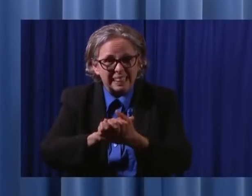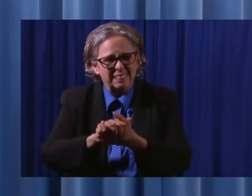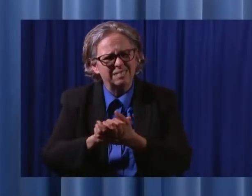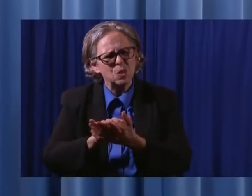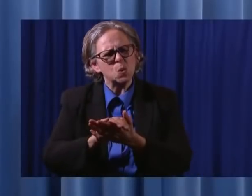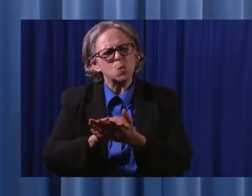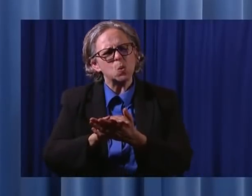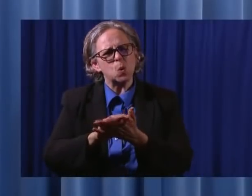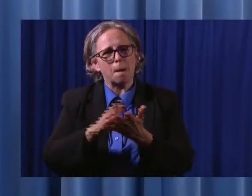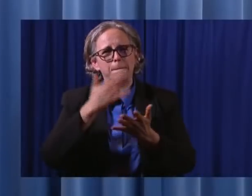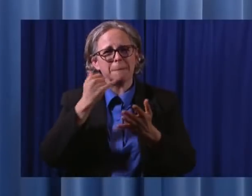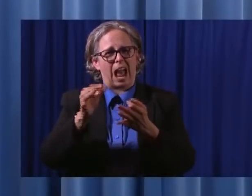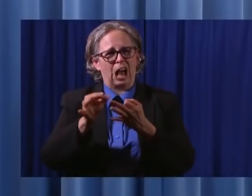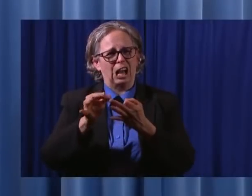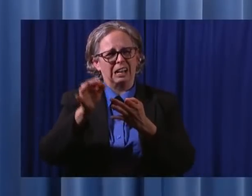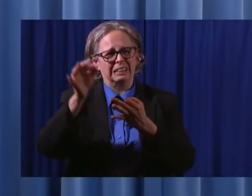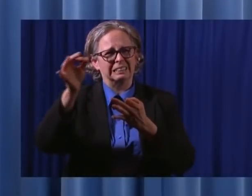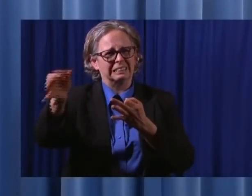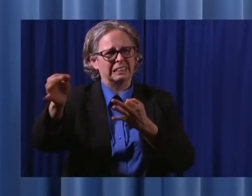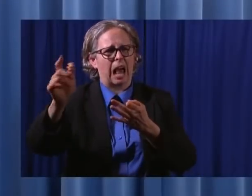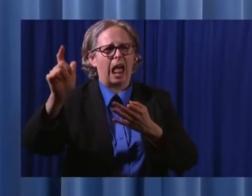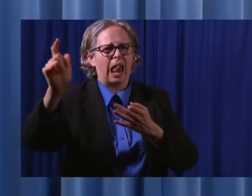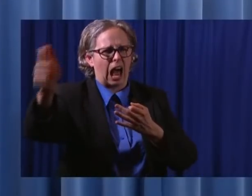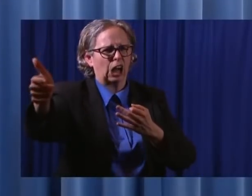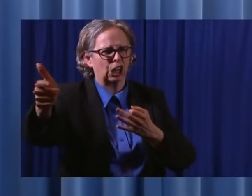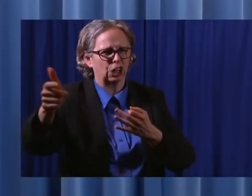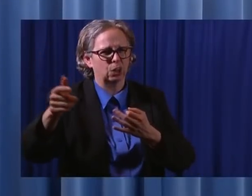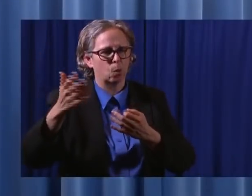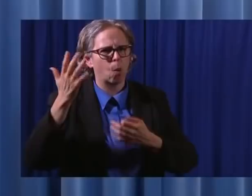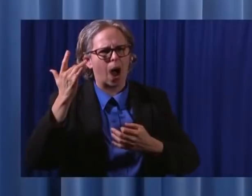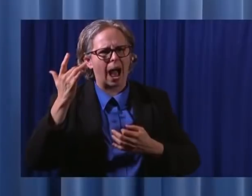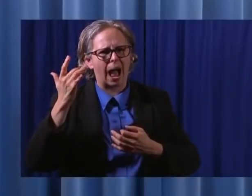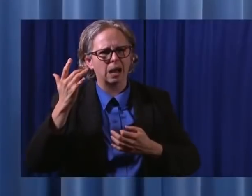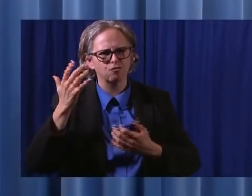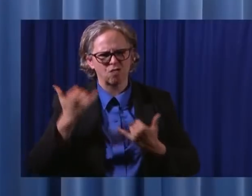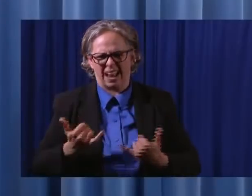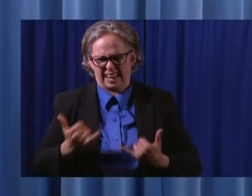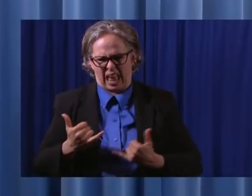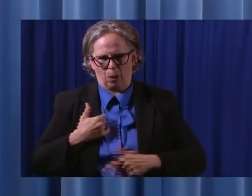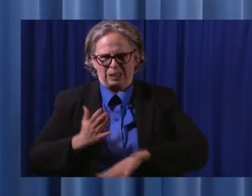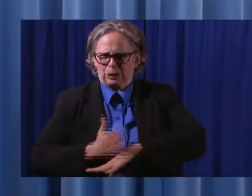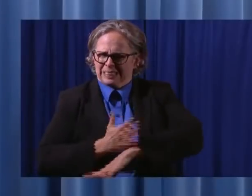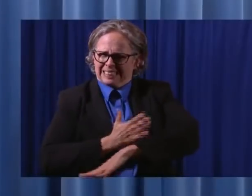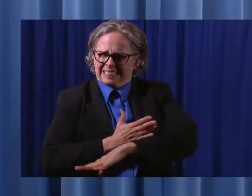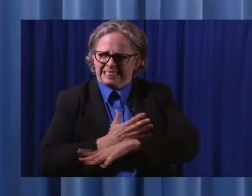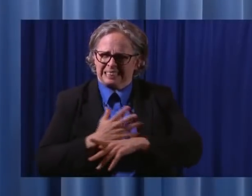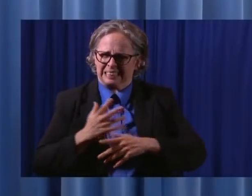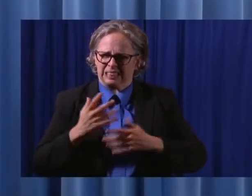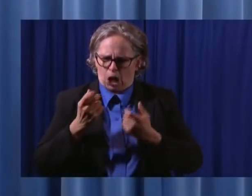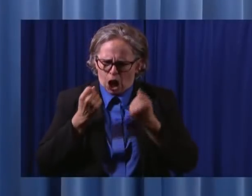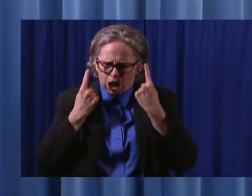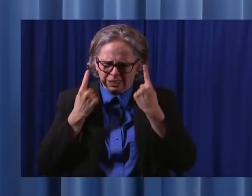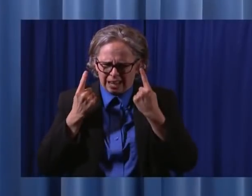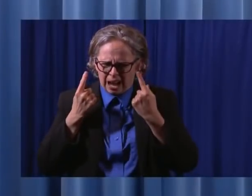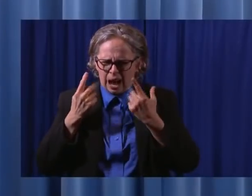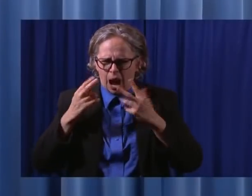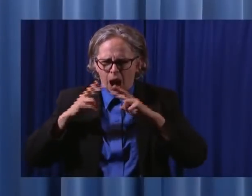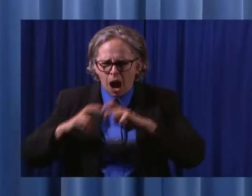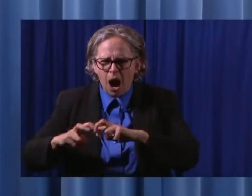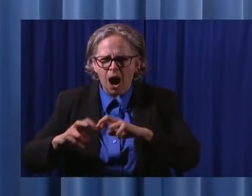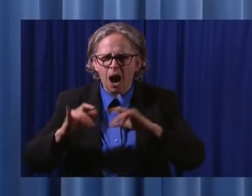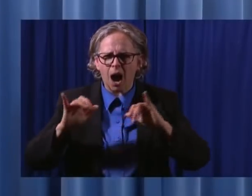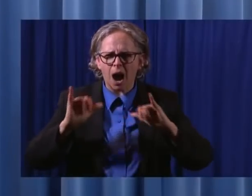ago. So the medical care is getting better, understanding of it is getting better. There may be more drugs come out, who